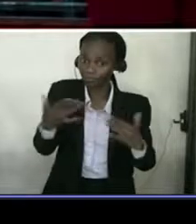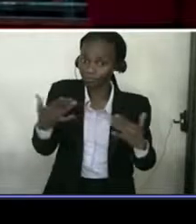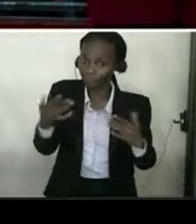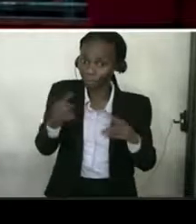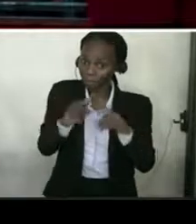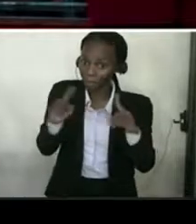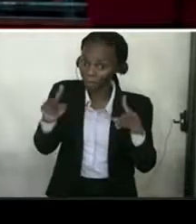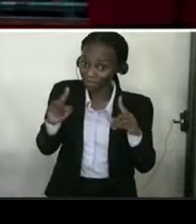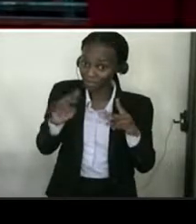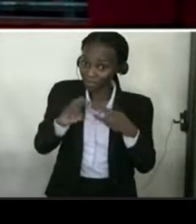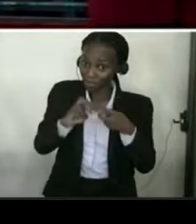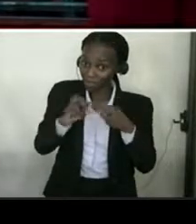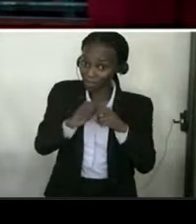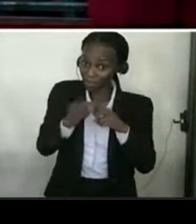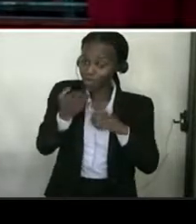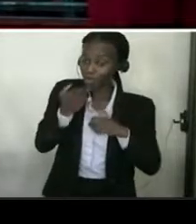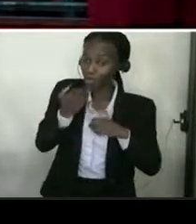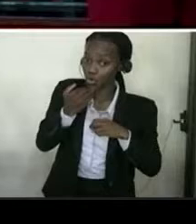MECs.